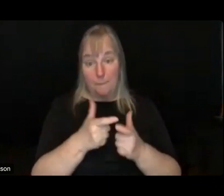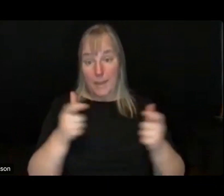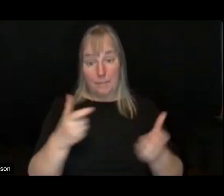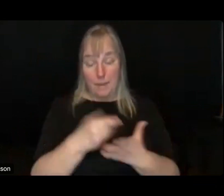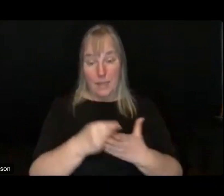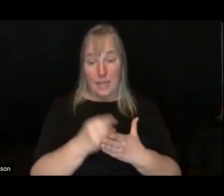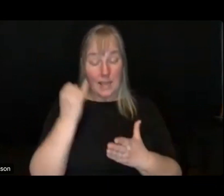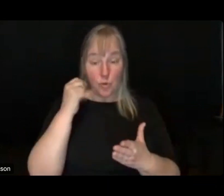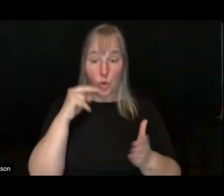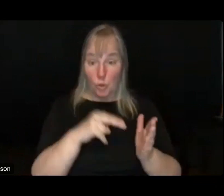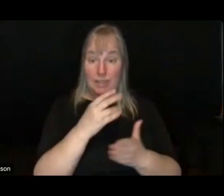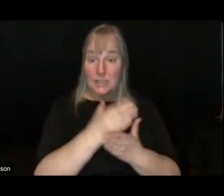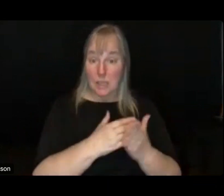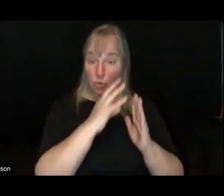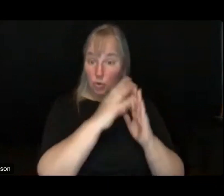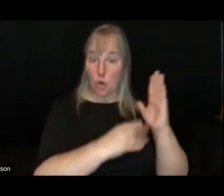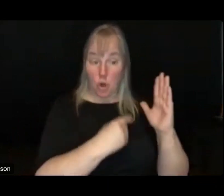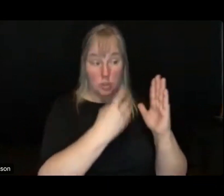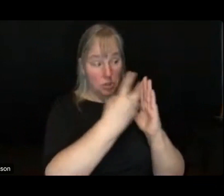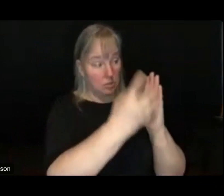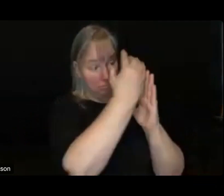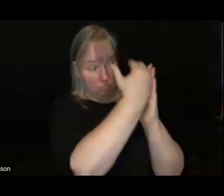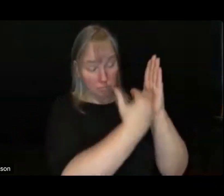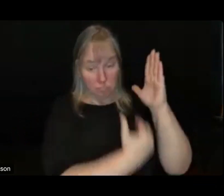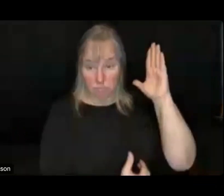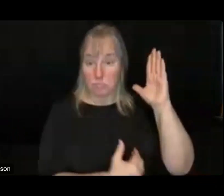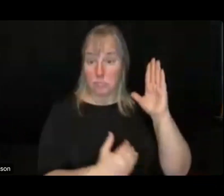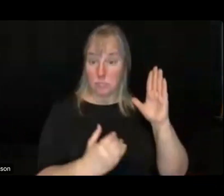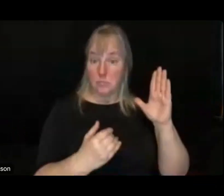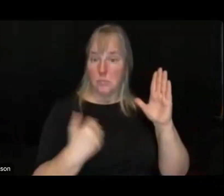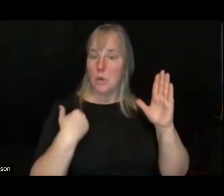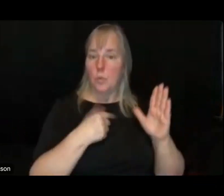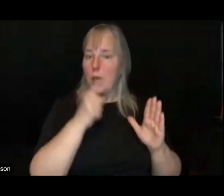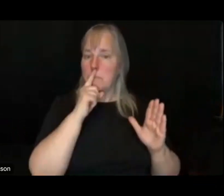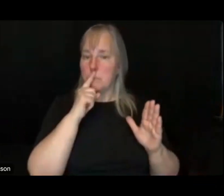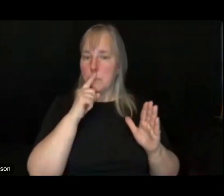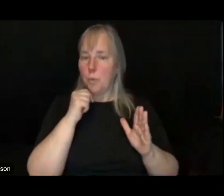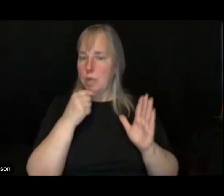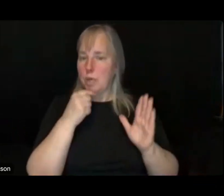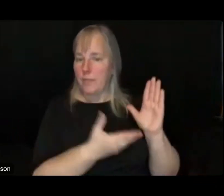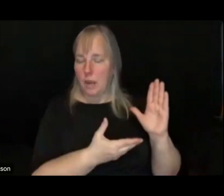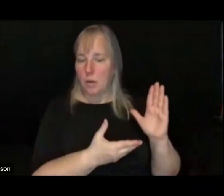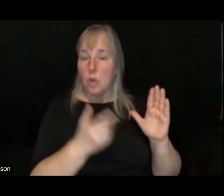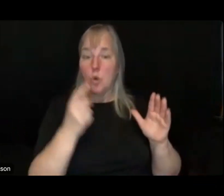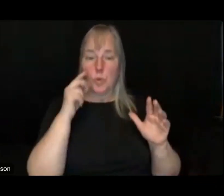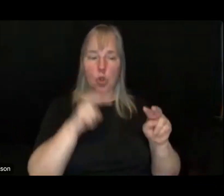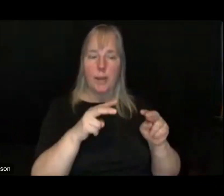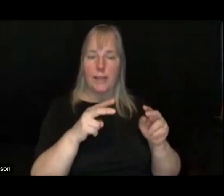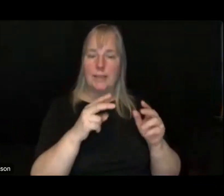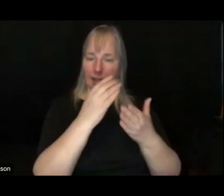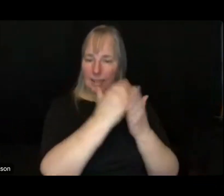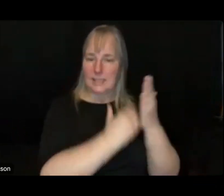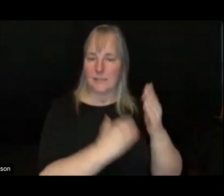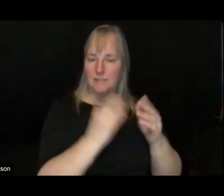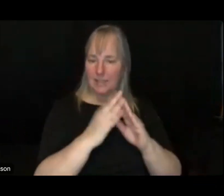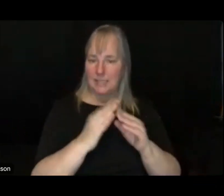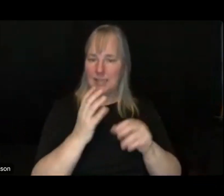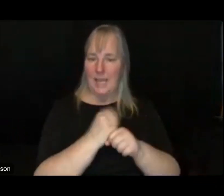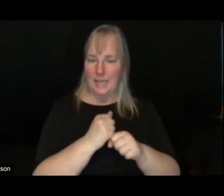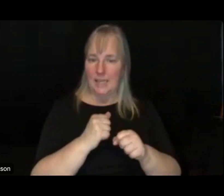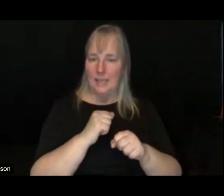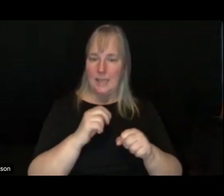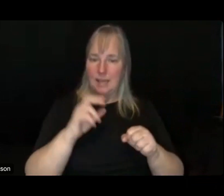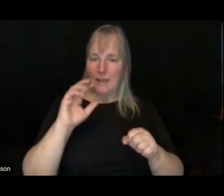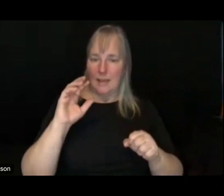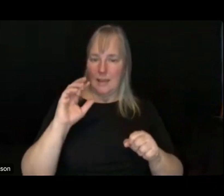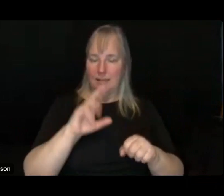we don't even show up on the chart when you get a list of cities that are getting investment capital nationally. The last one I looked at, I kept going down the